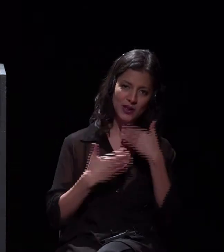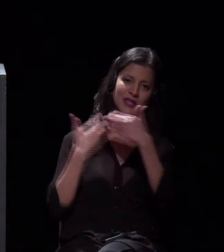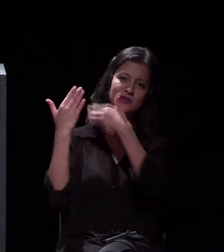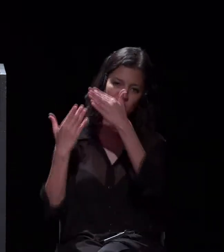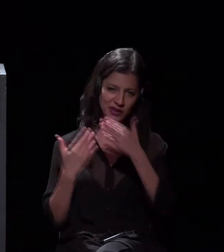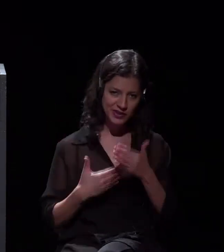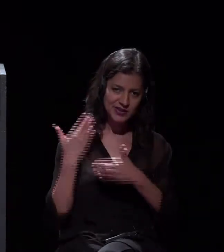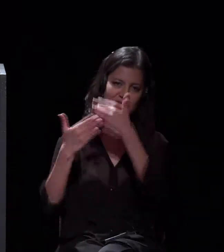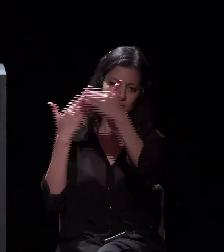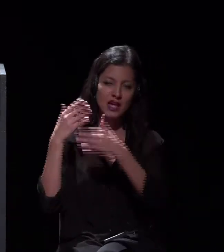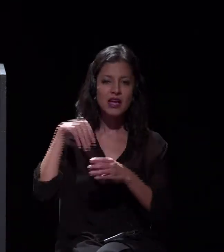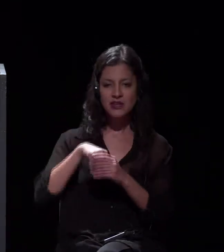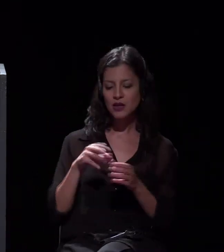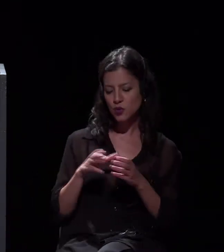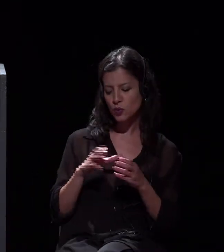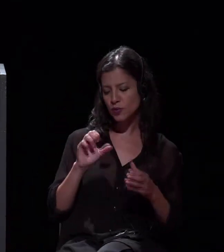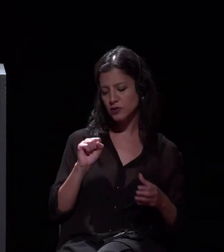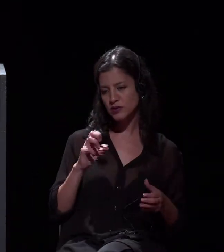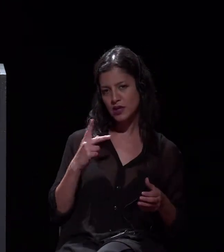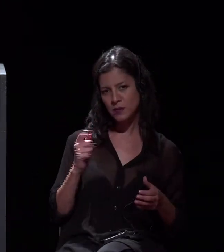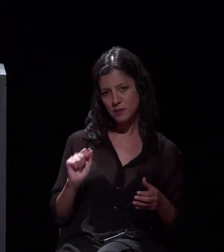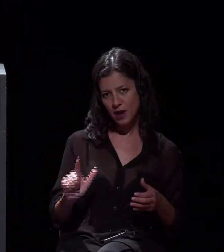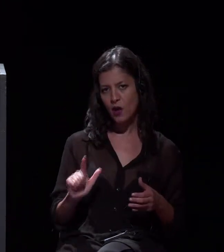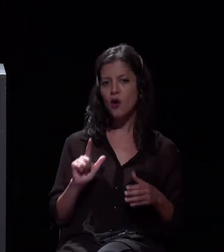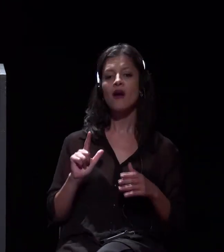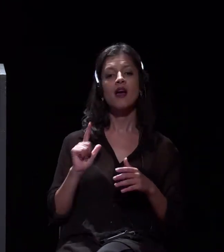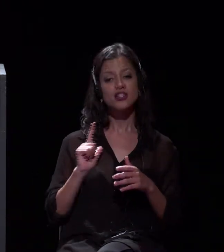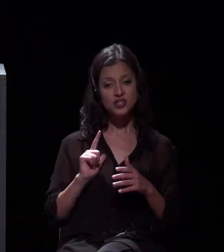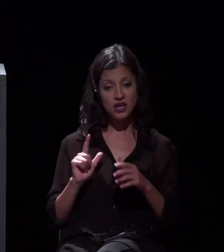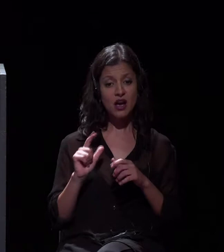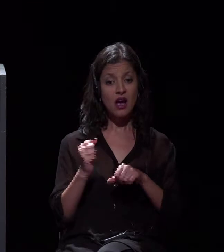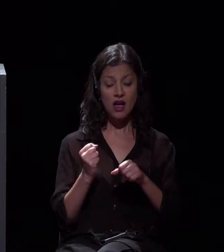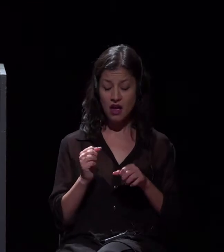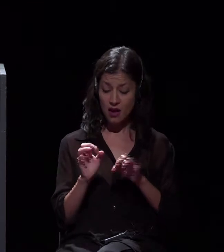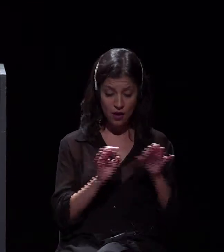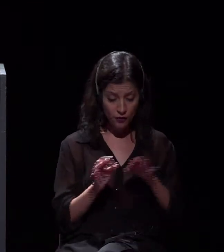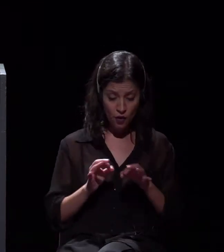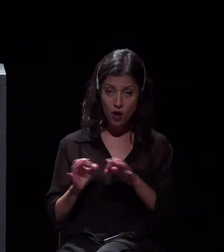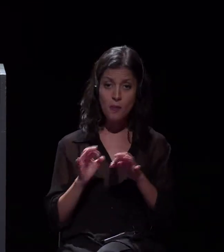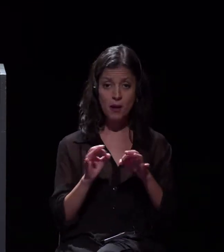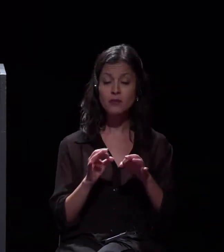economic reforms that were applied throughout Latin America in the 1950s and 60s,